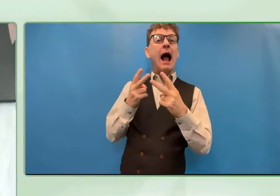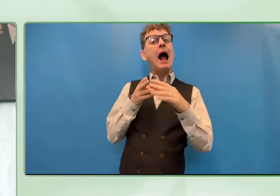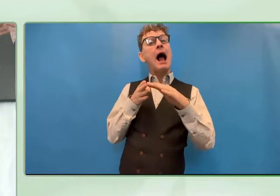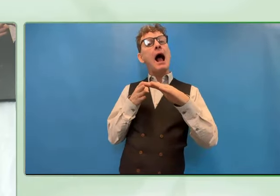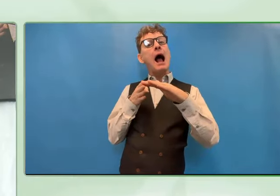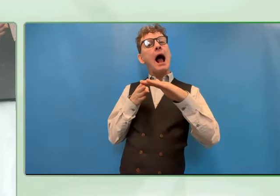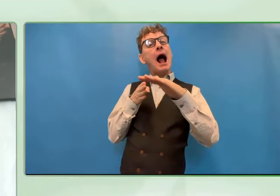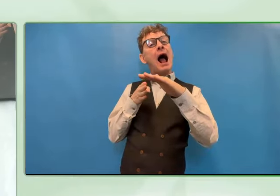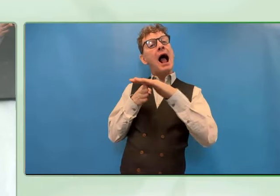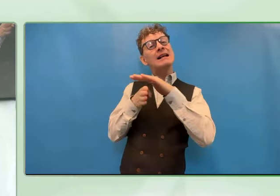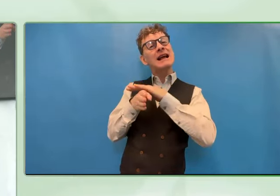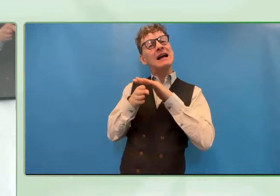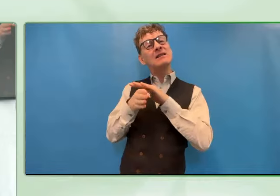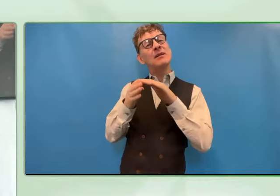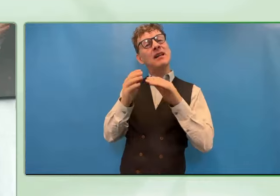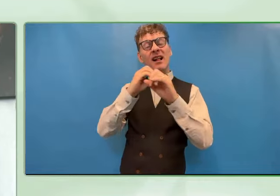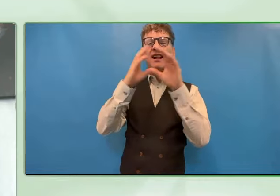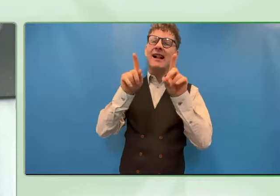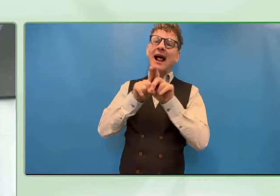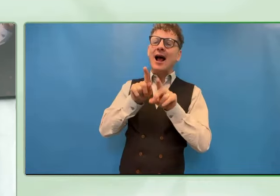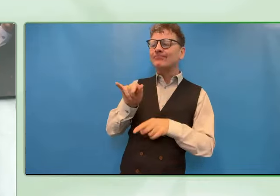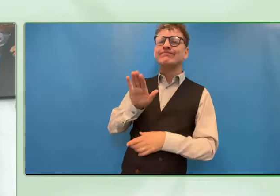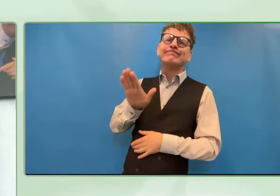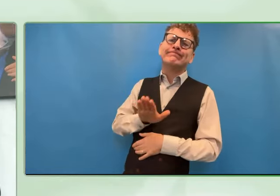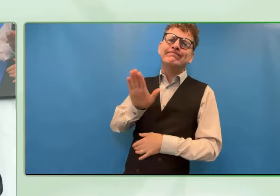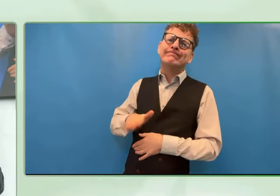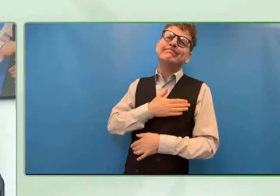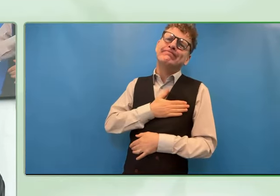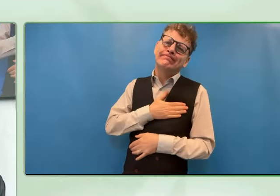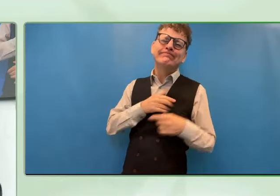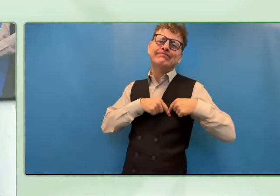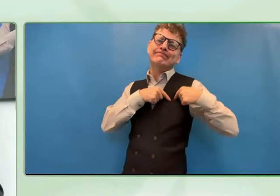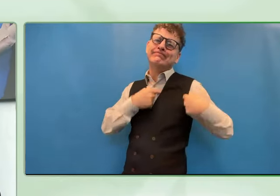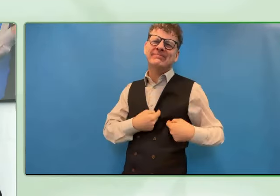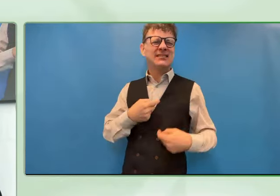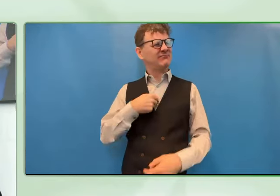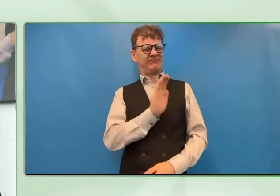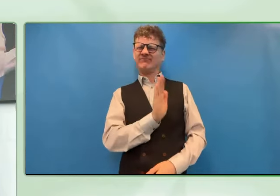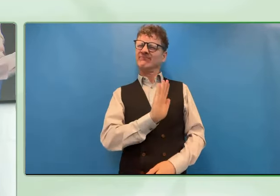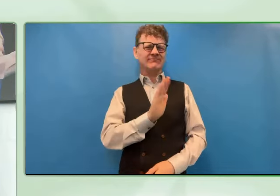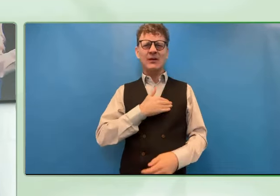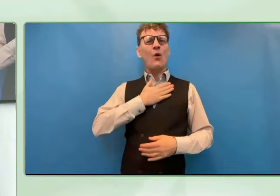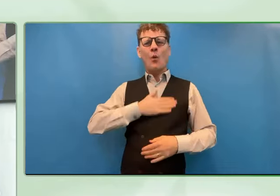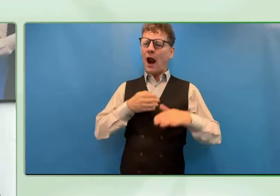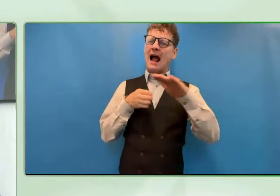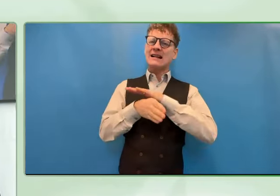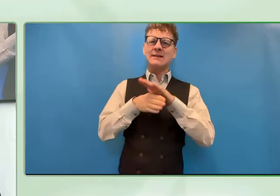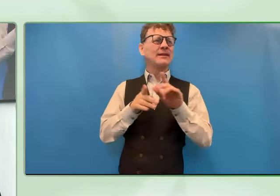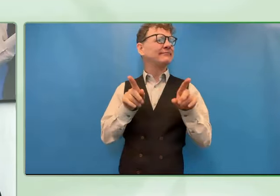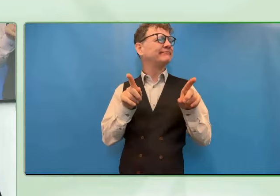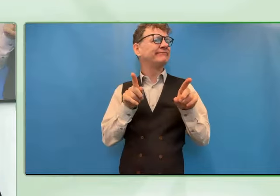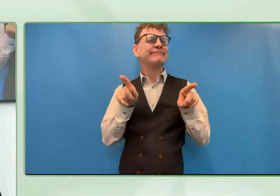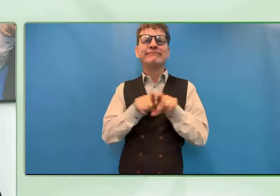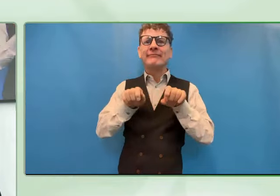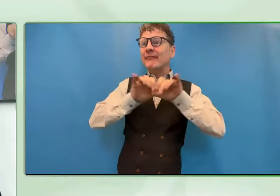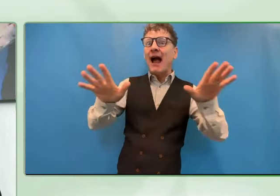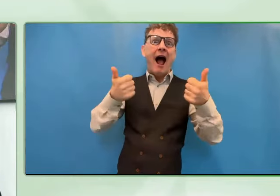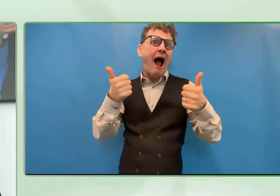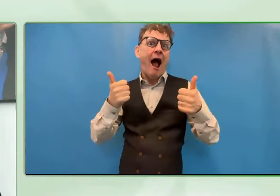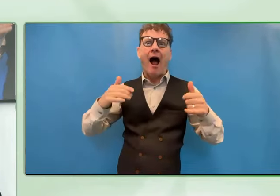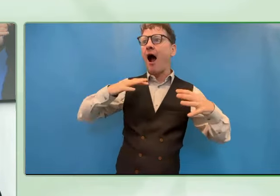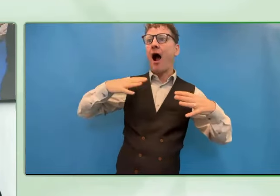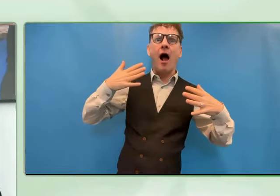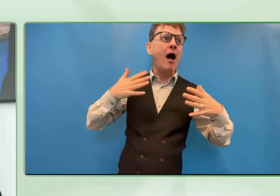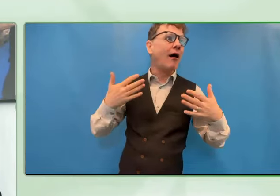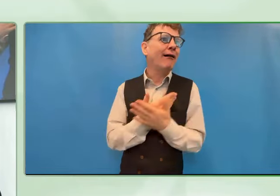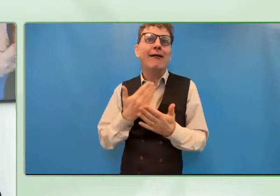upon as a charitable cause, and we wanted to make it popular. And so the approach that we adopted was that